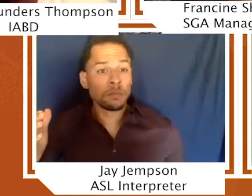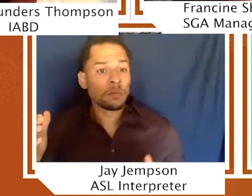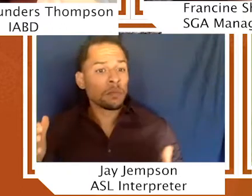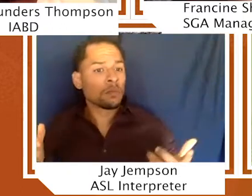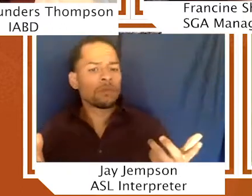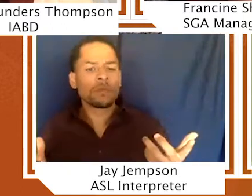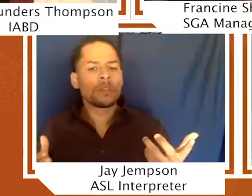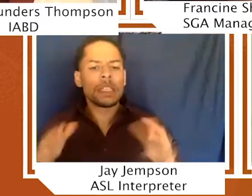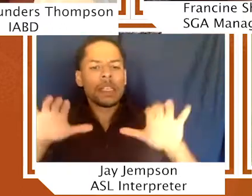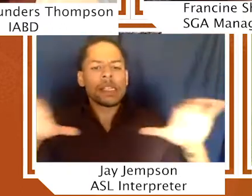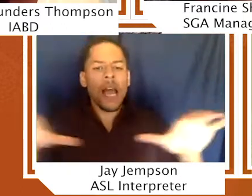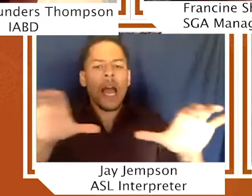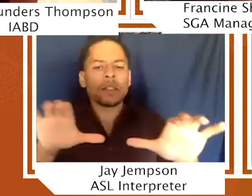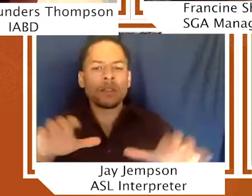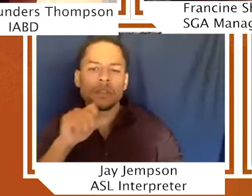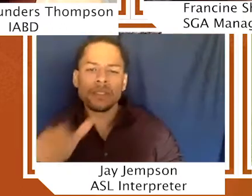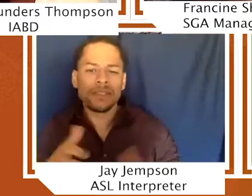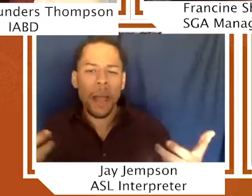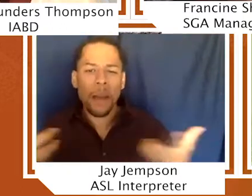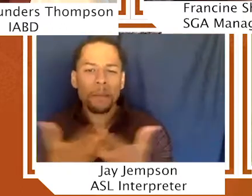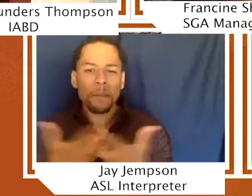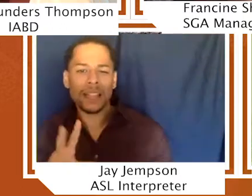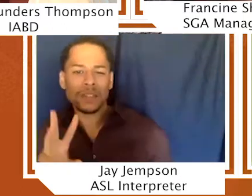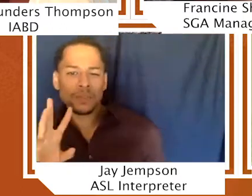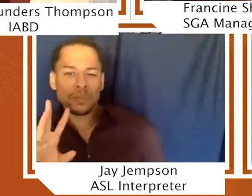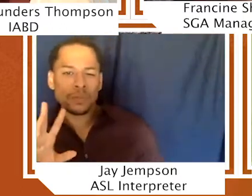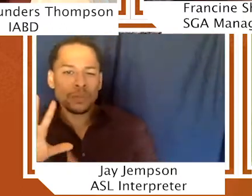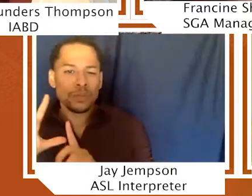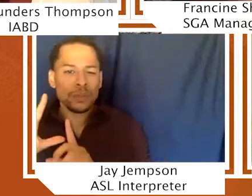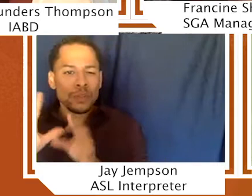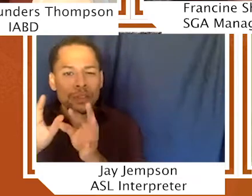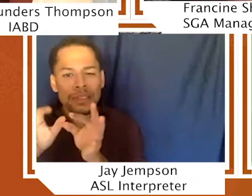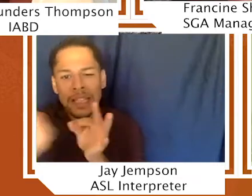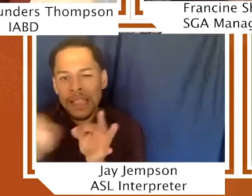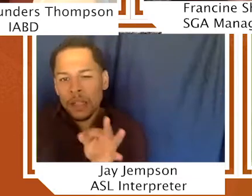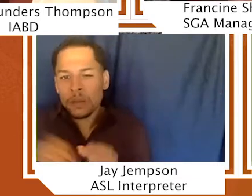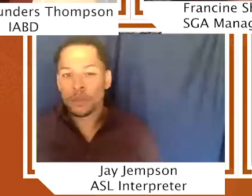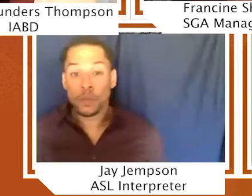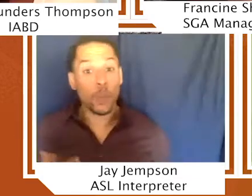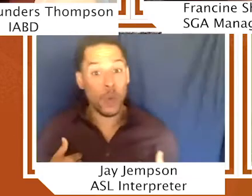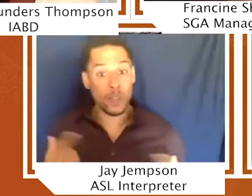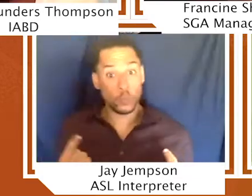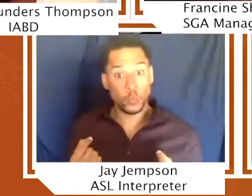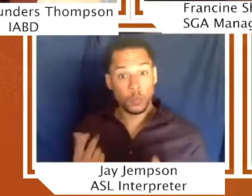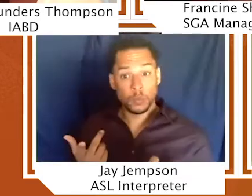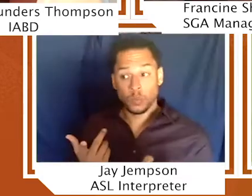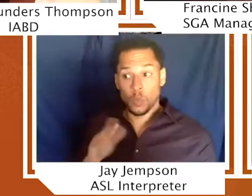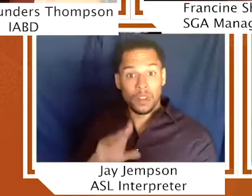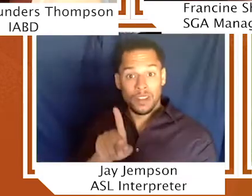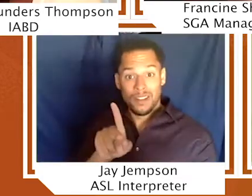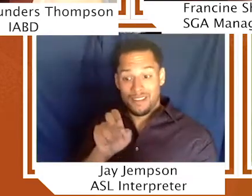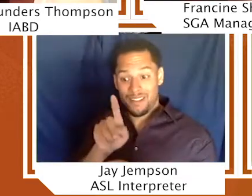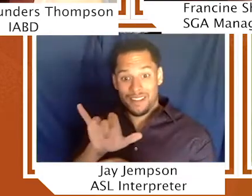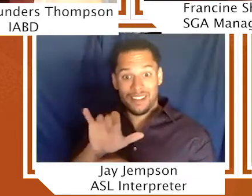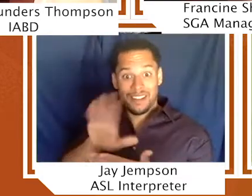Facebook and I tagged the Kennedy Center and I was like, what the hell? What is this? And it